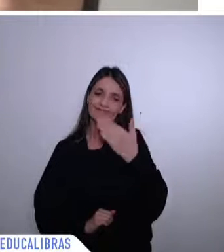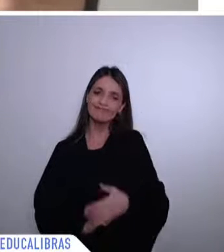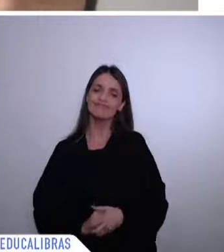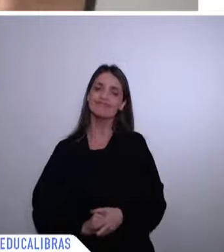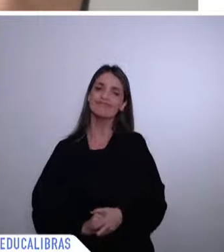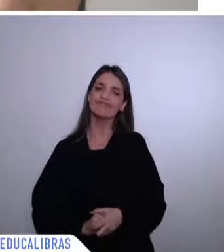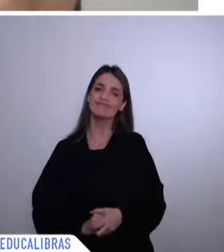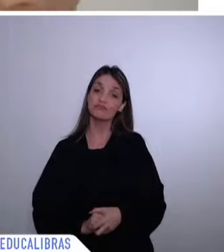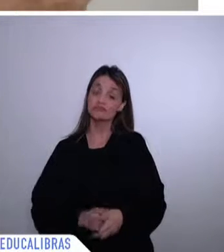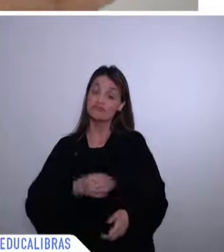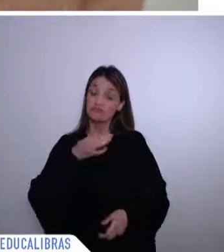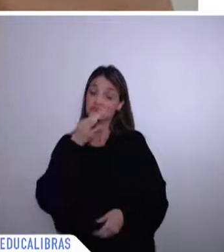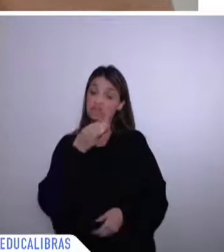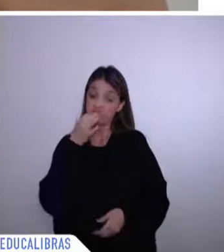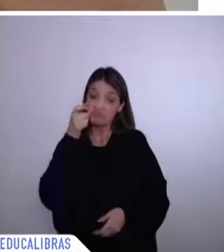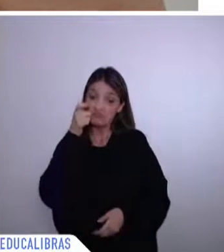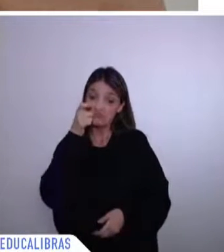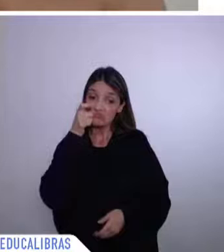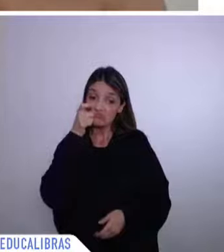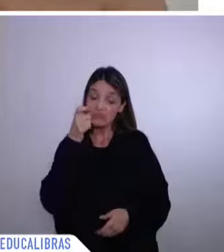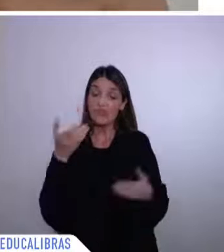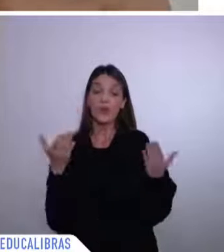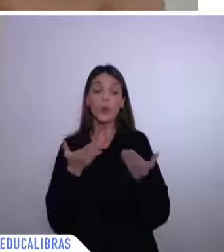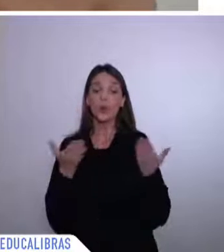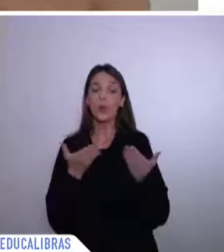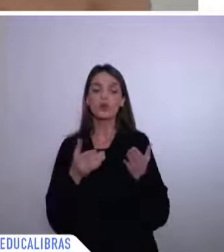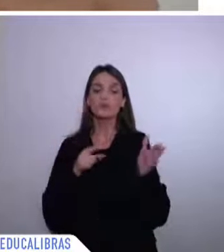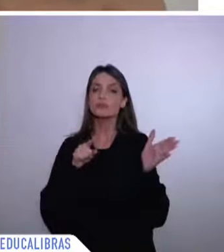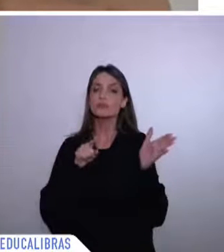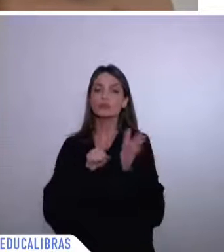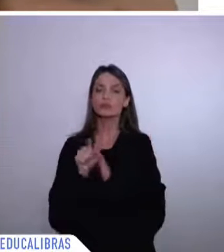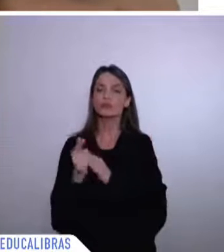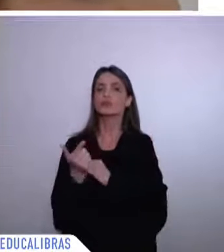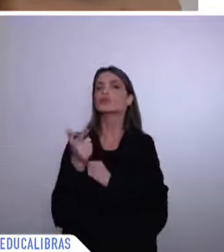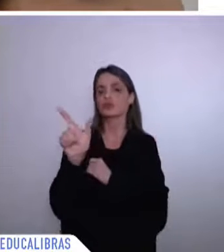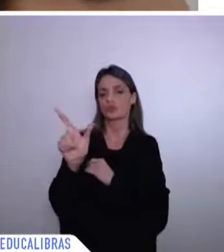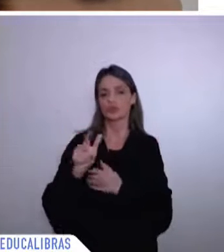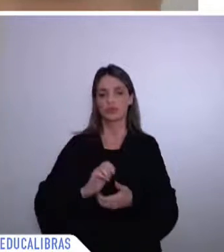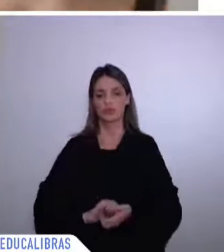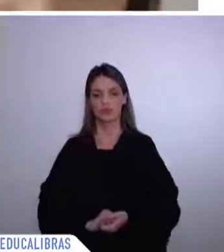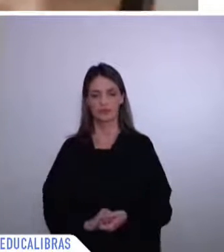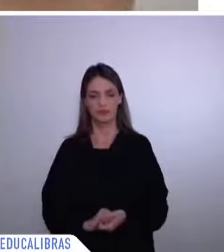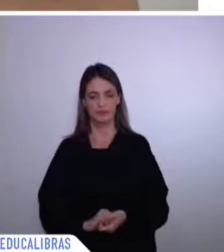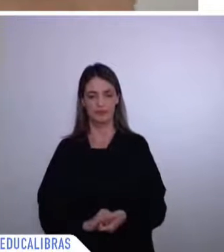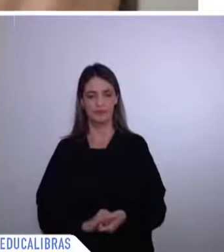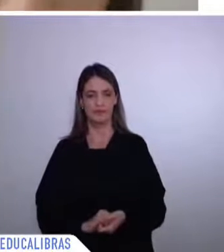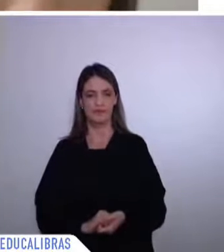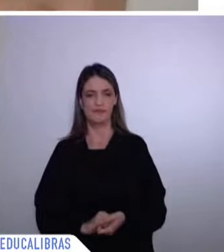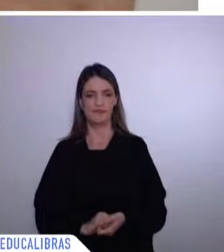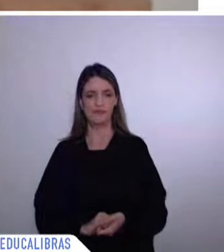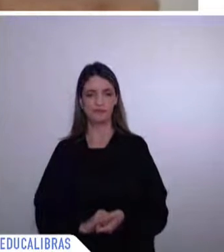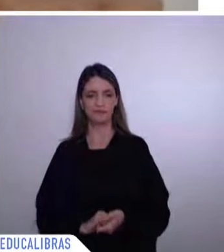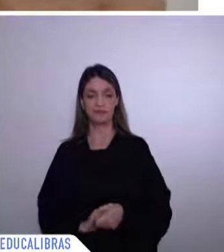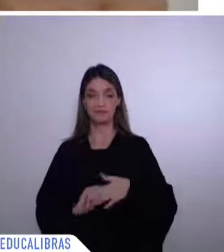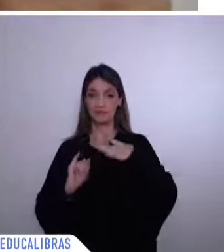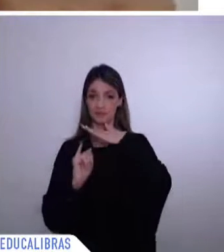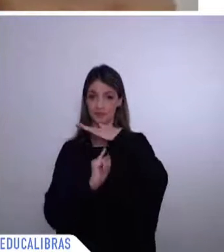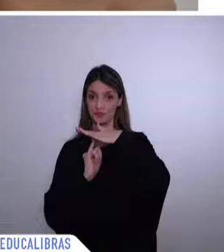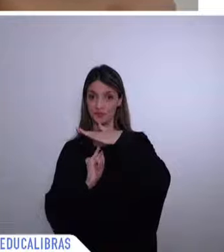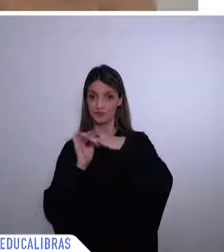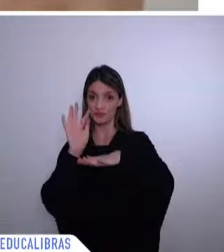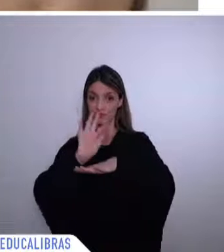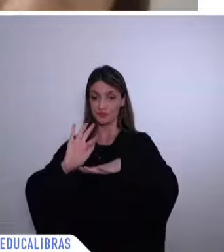Thank you very much, Antonio. This was a very interesting take. Now I have one more question